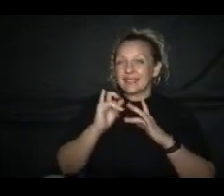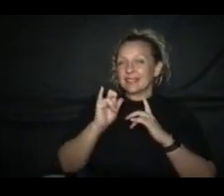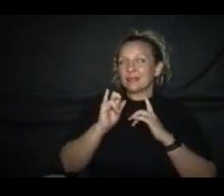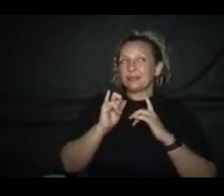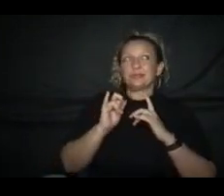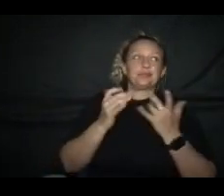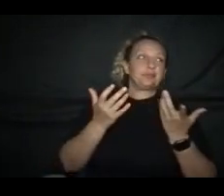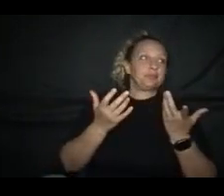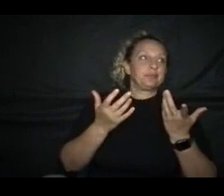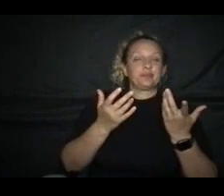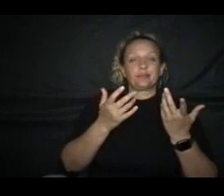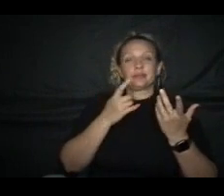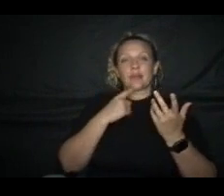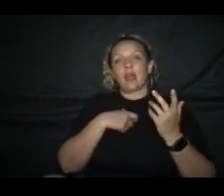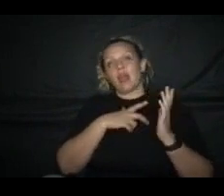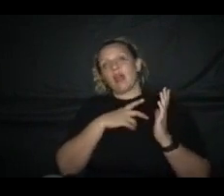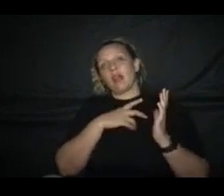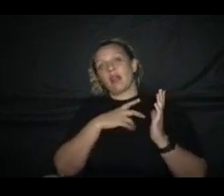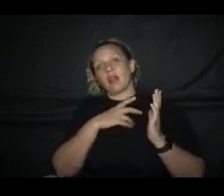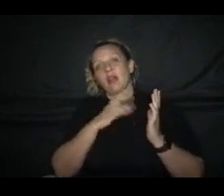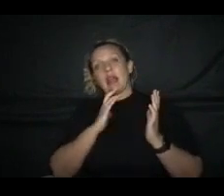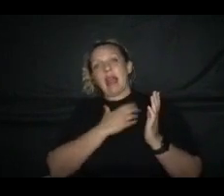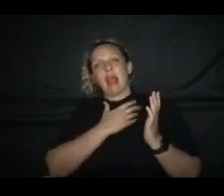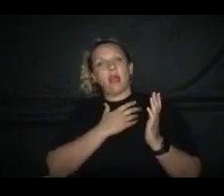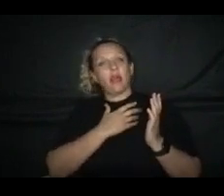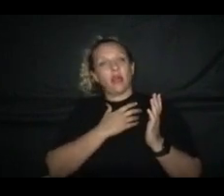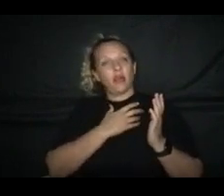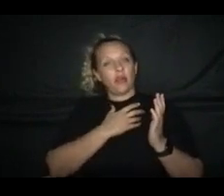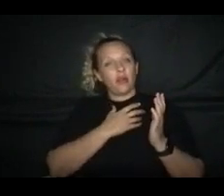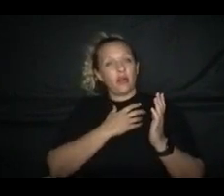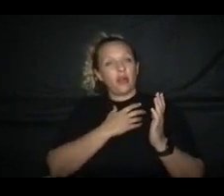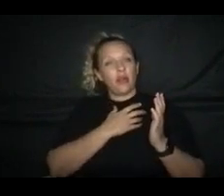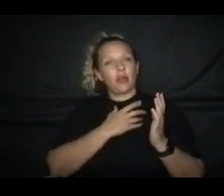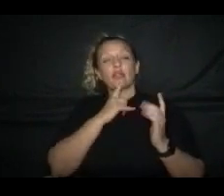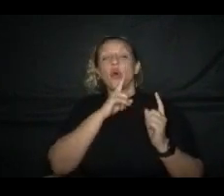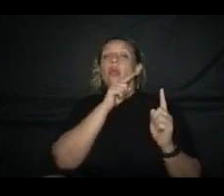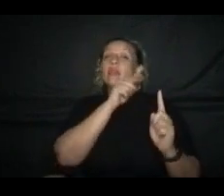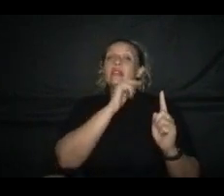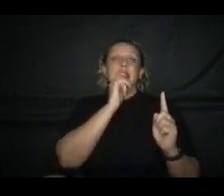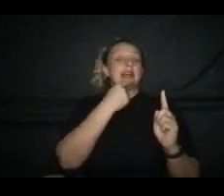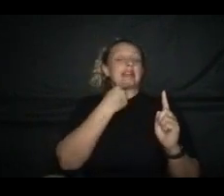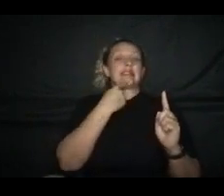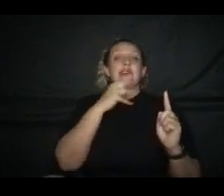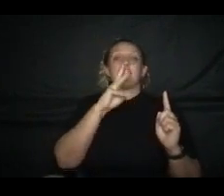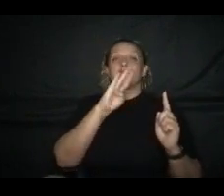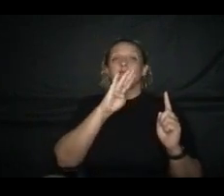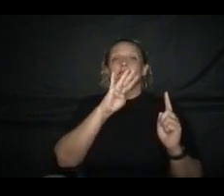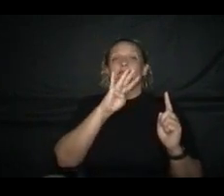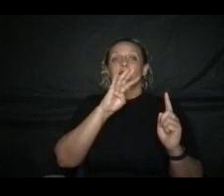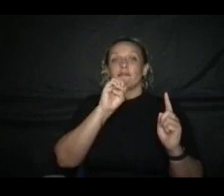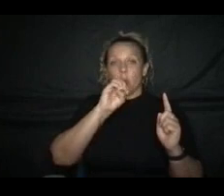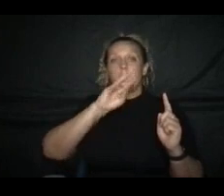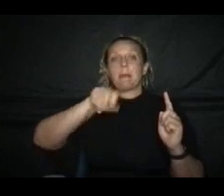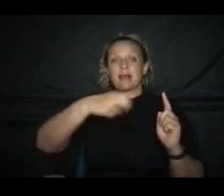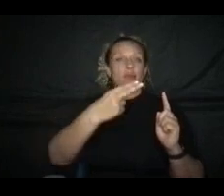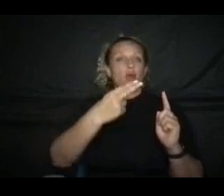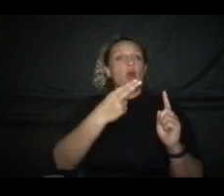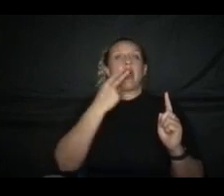principal arterials. So the plan actually doesn't call for 40 miles an hour anywhere as a great quality of service